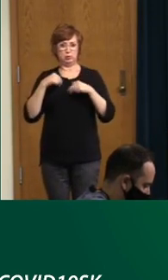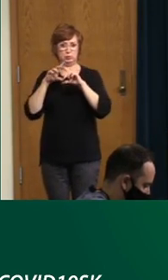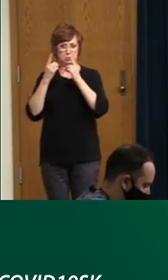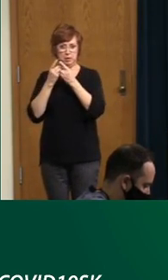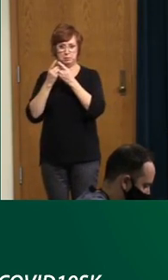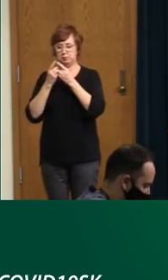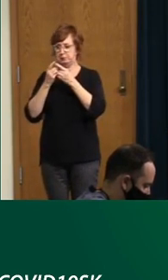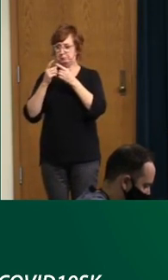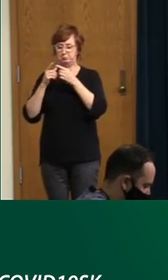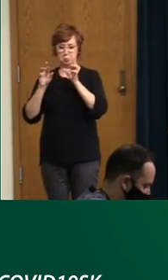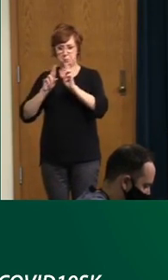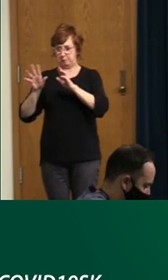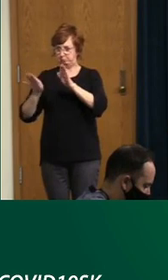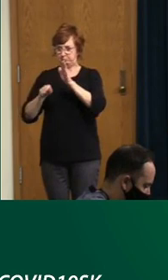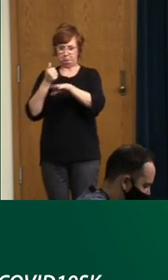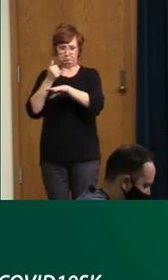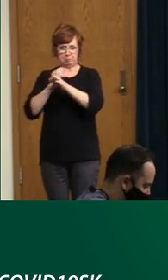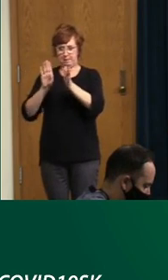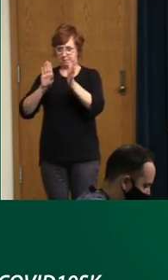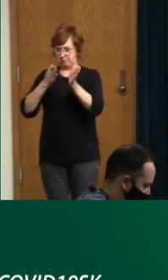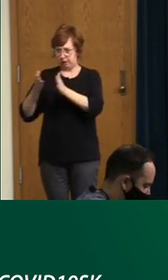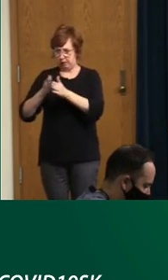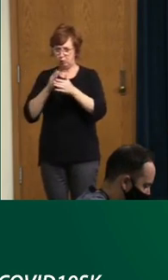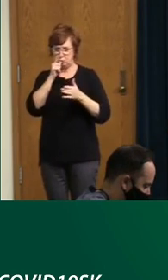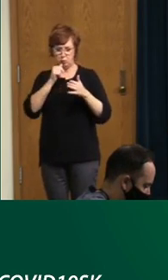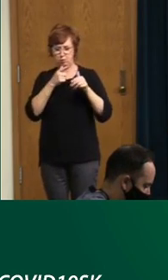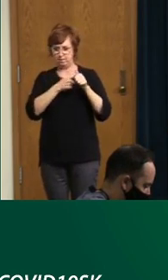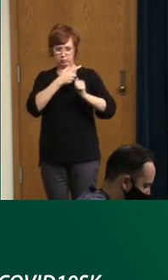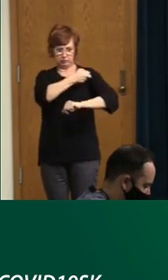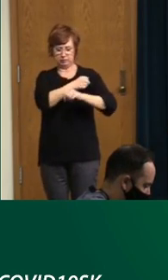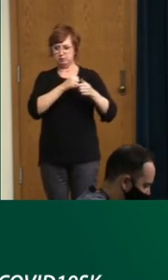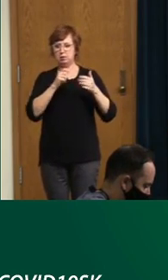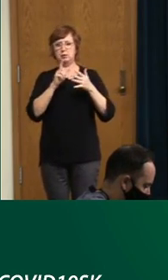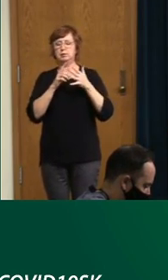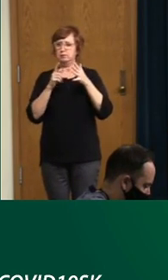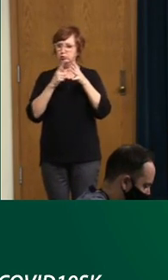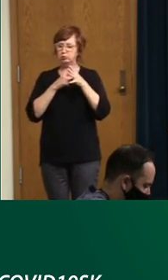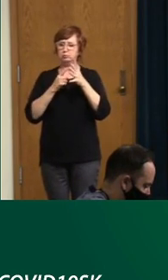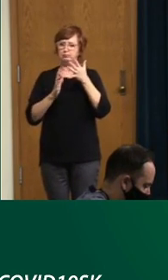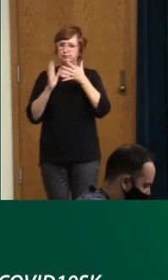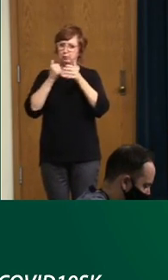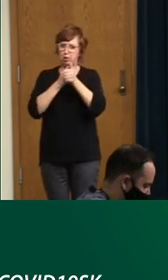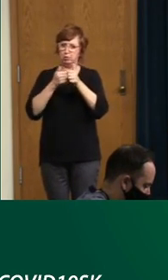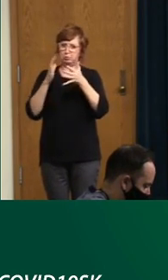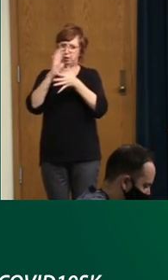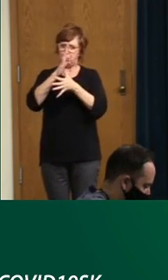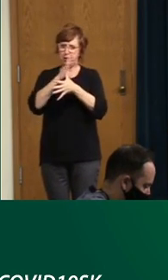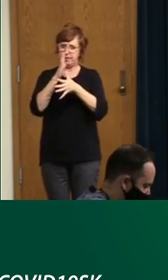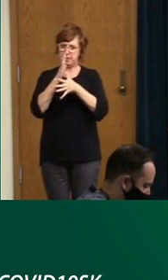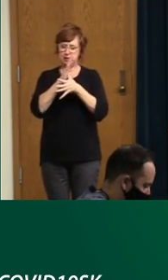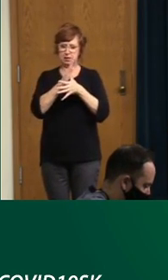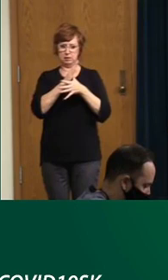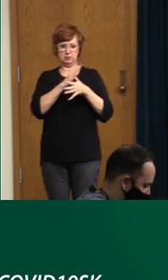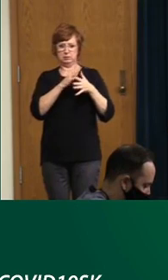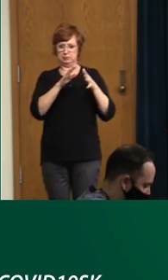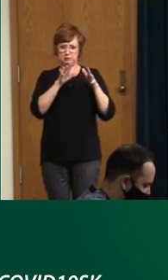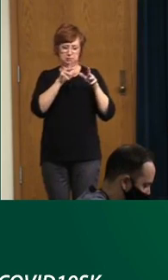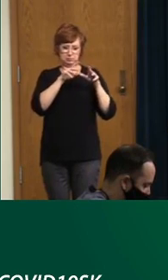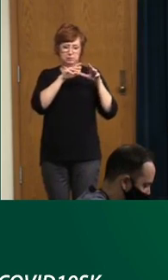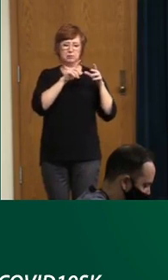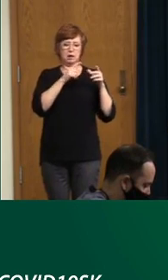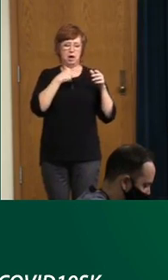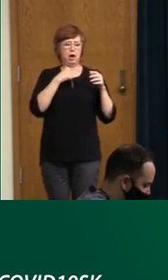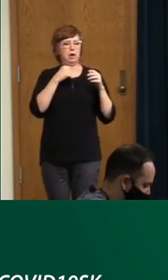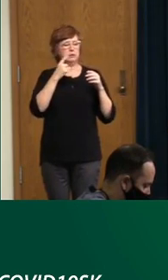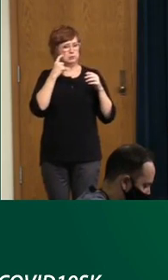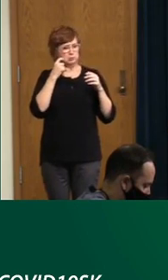possible. The vaccine will be administered on a priority basis. I expect that we will be vaccinating